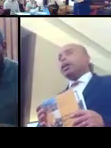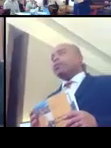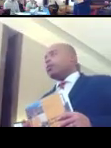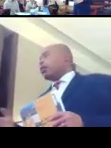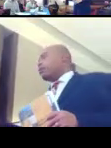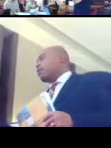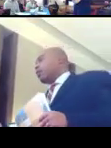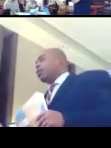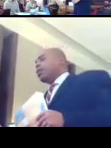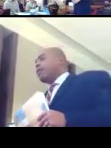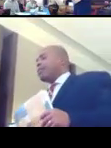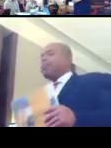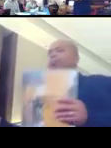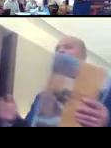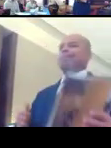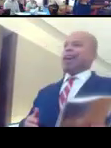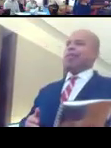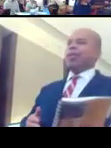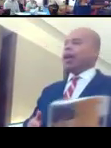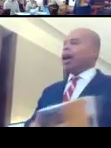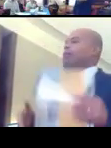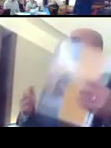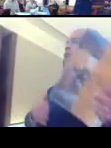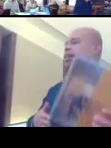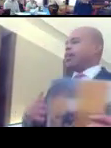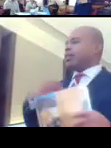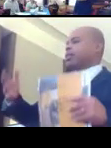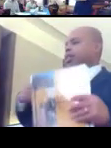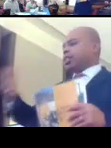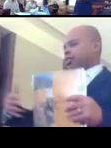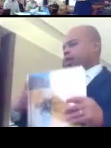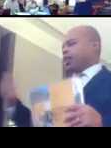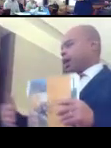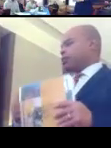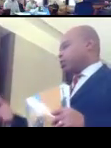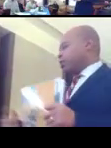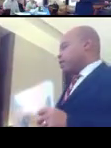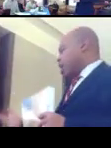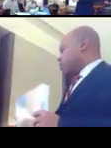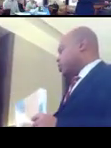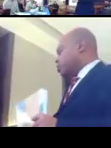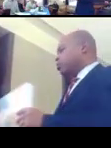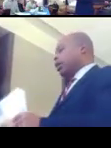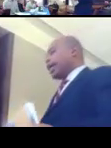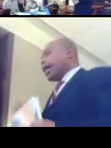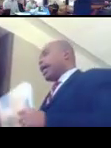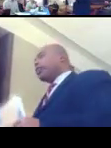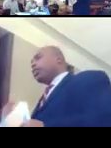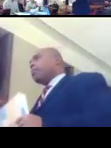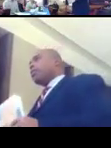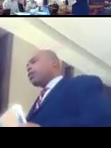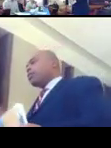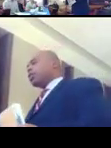where sometimes, hey, you want to fill out a survey? Yeah, really? But these are the things, let's talk about. So they were able to